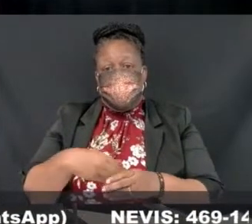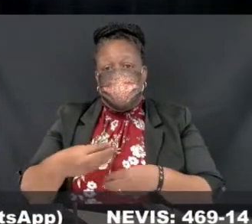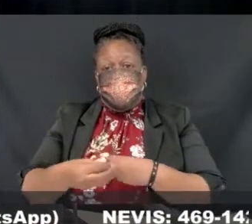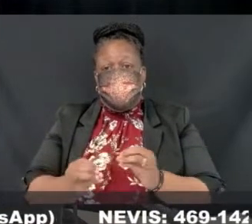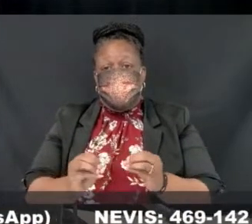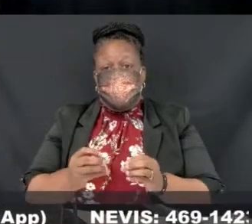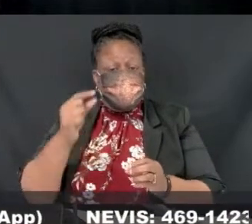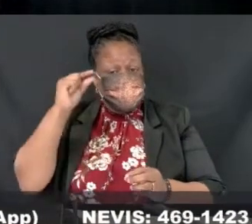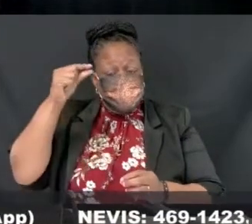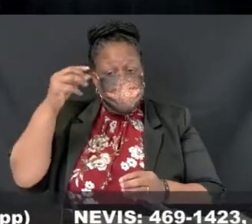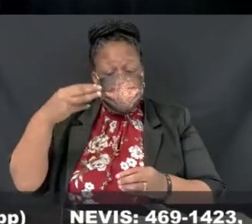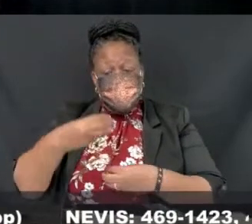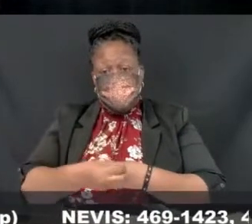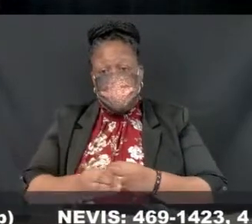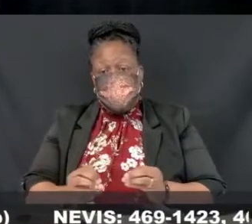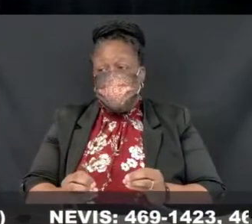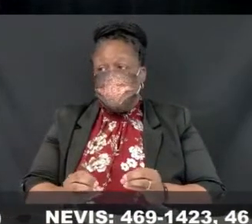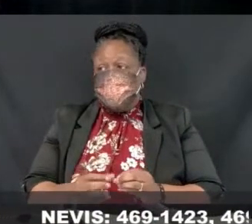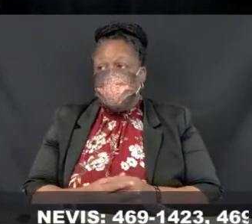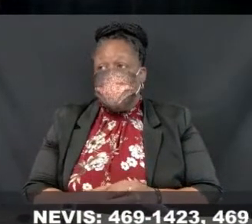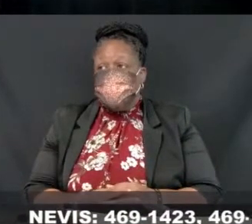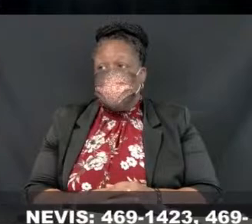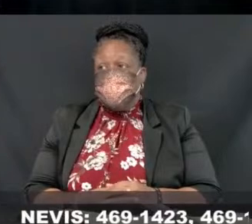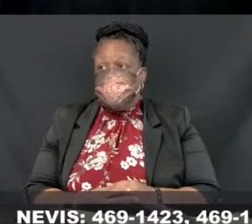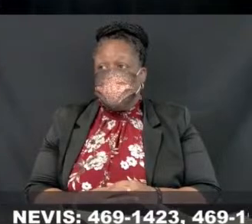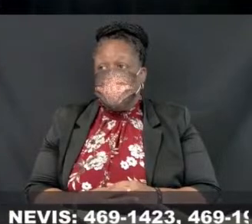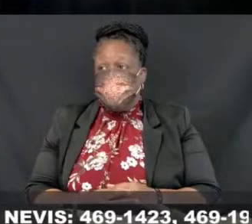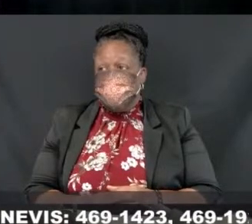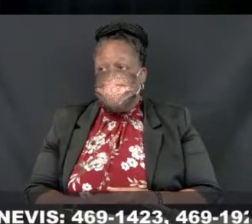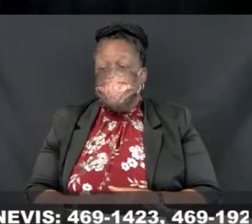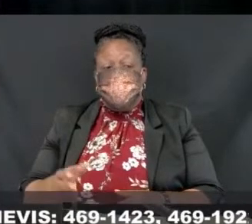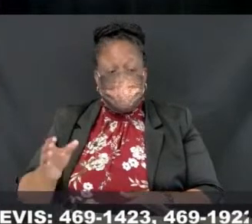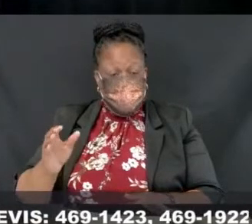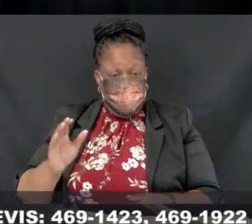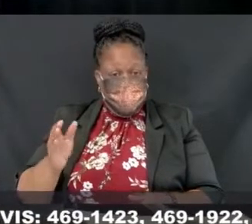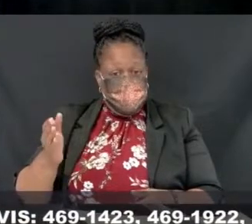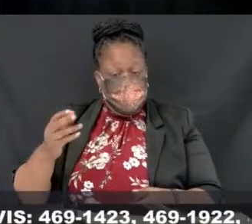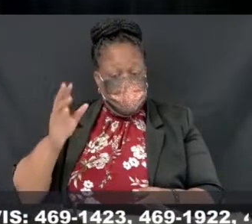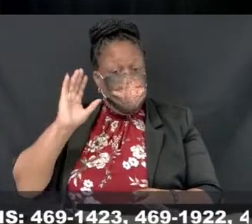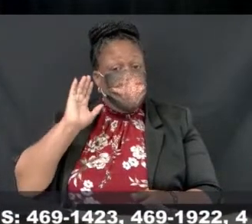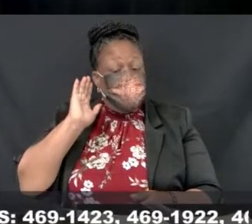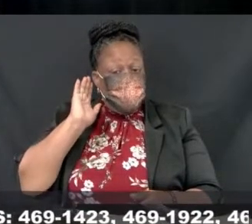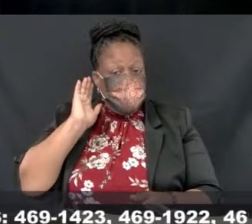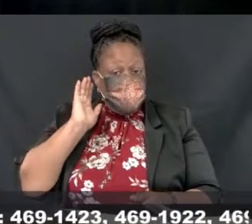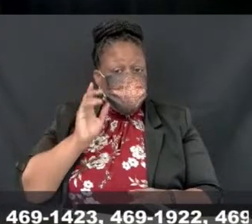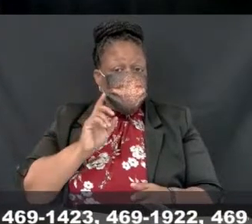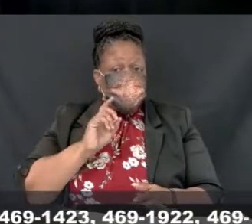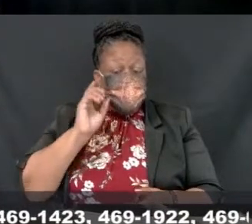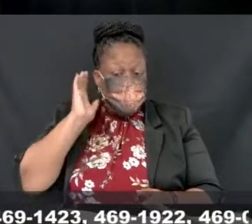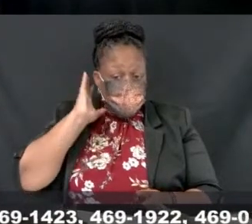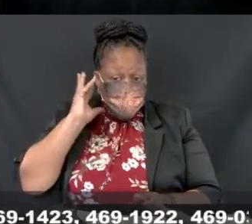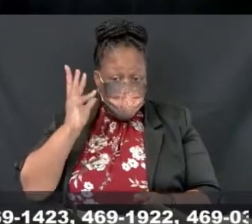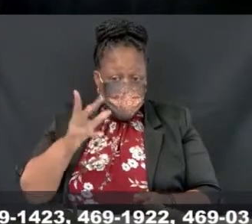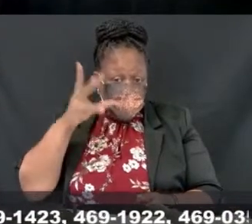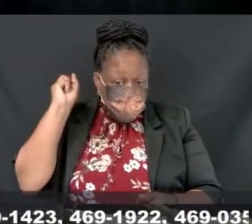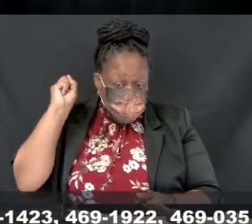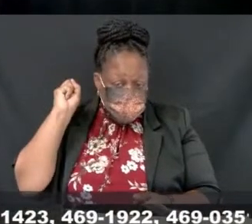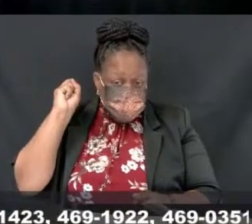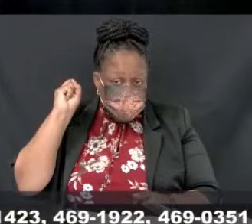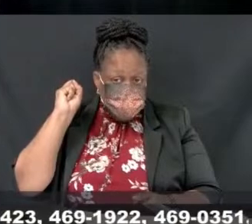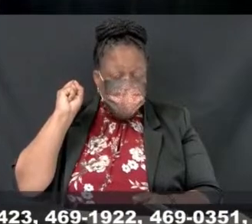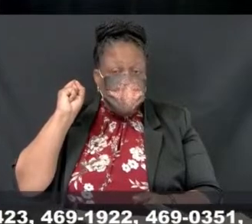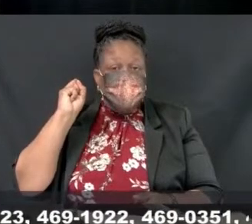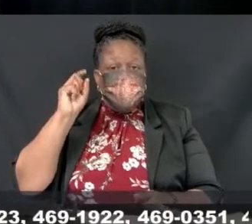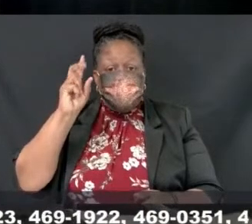Development. It was initially scheduled for 2021, but because of the